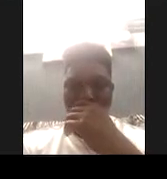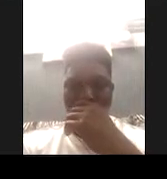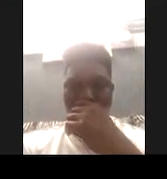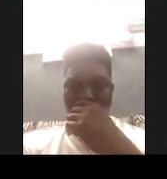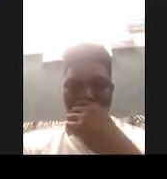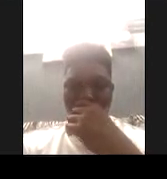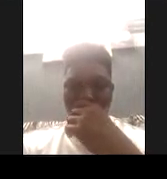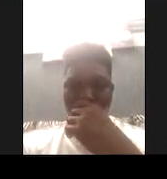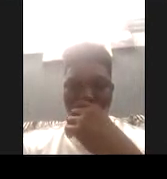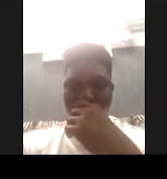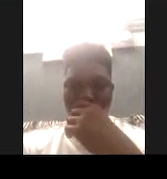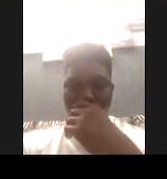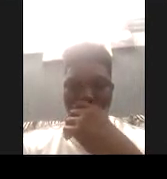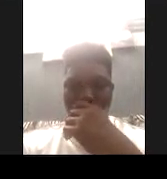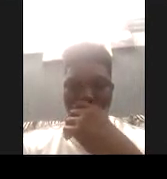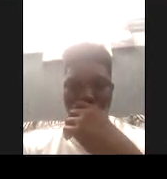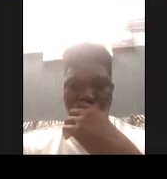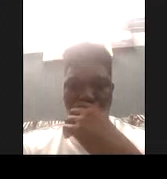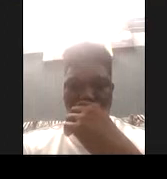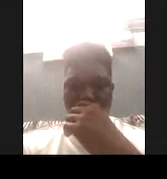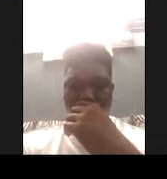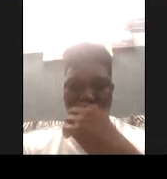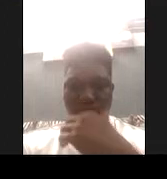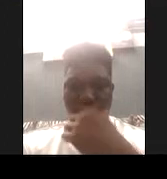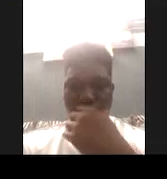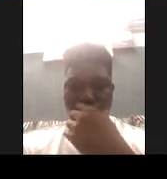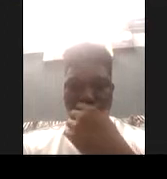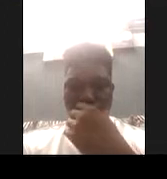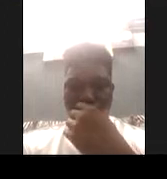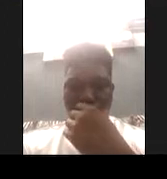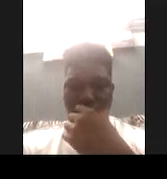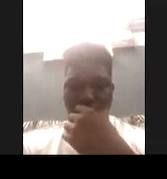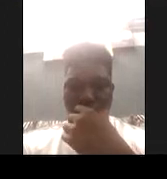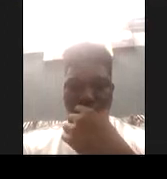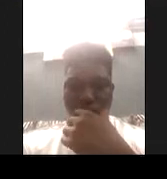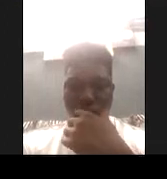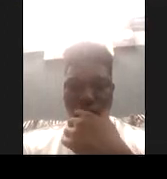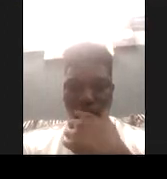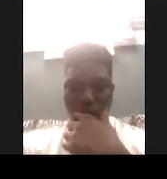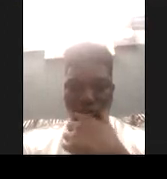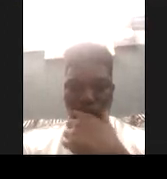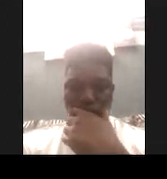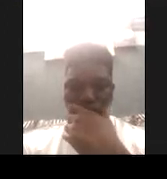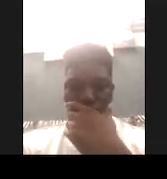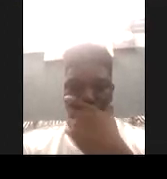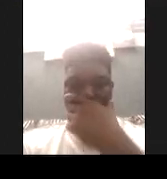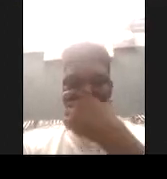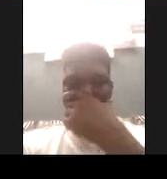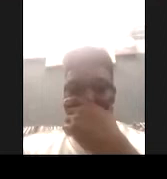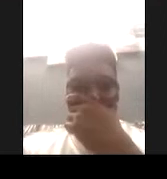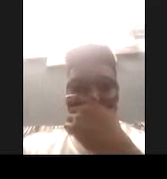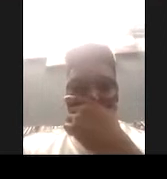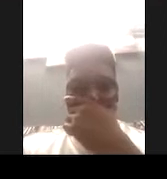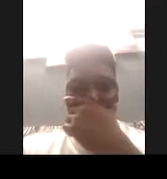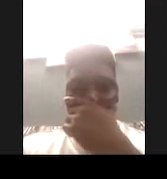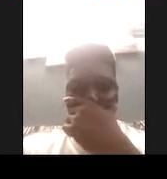well-centered on your ableism journey, maybe far forward on your ableism journey. Let us know where you're entering into